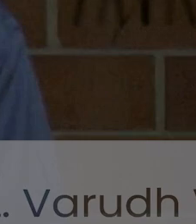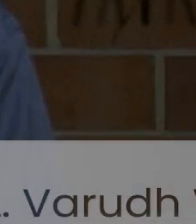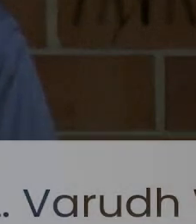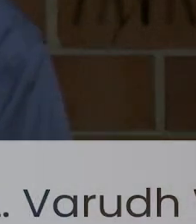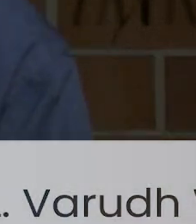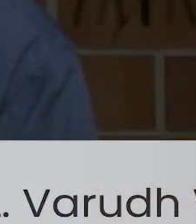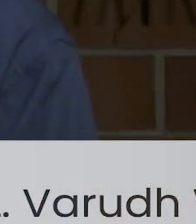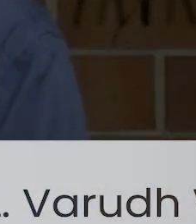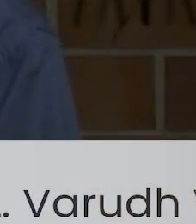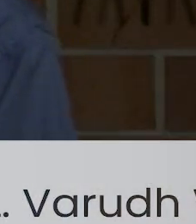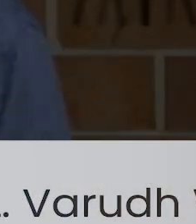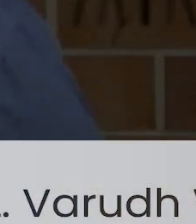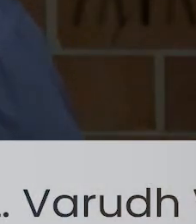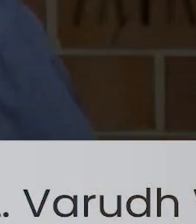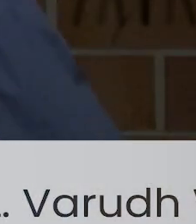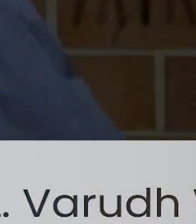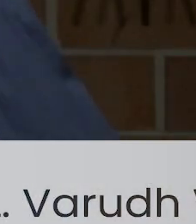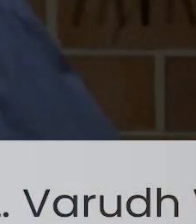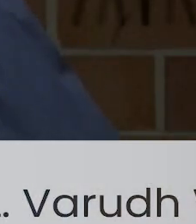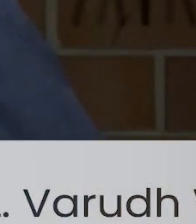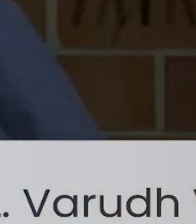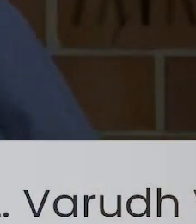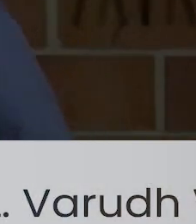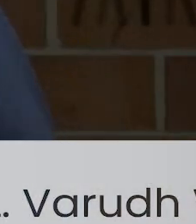I am Varut Varavarn from Vin Varavarn Architects.